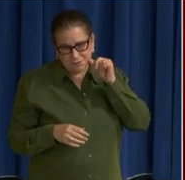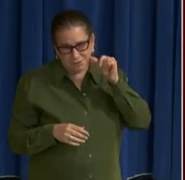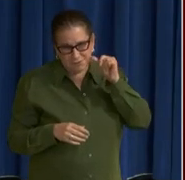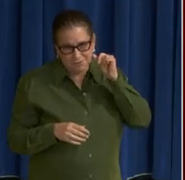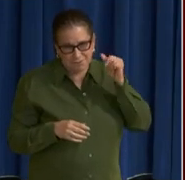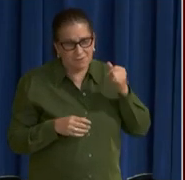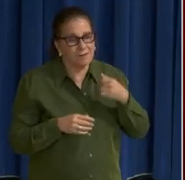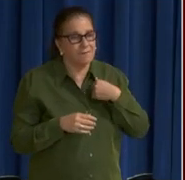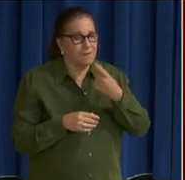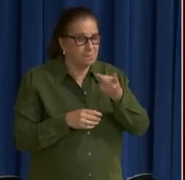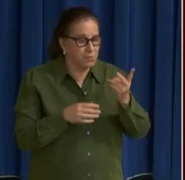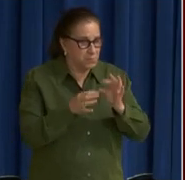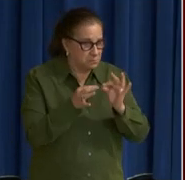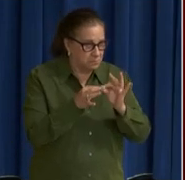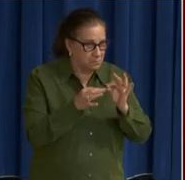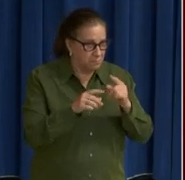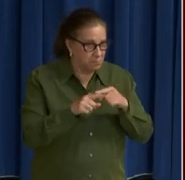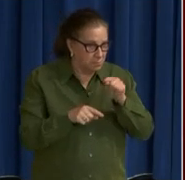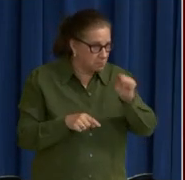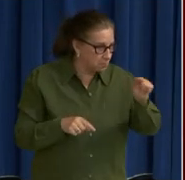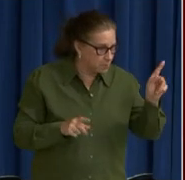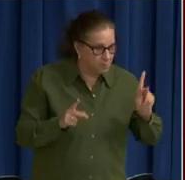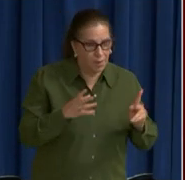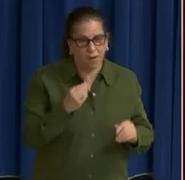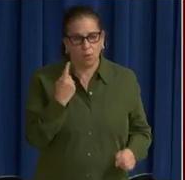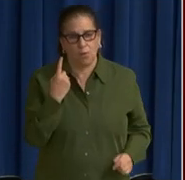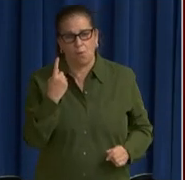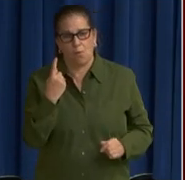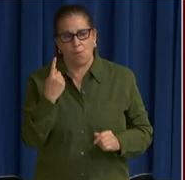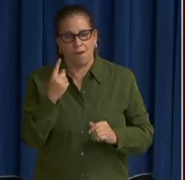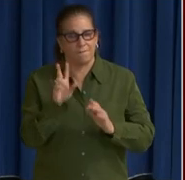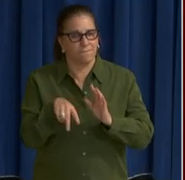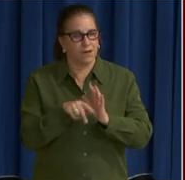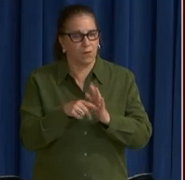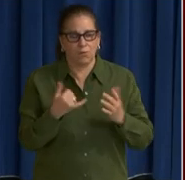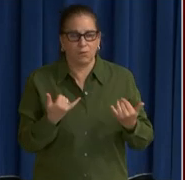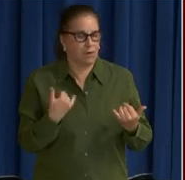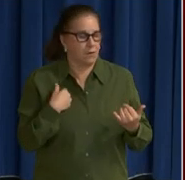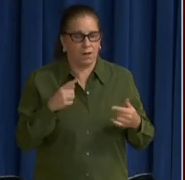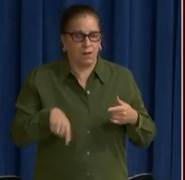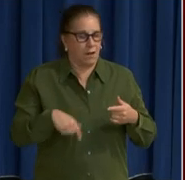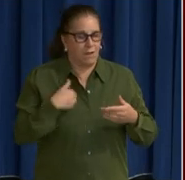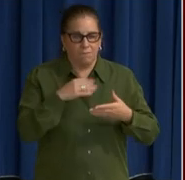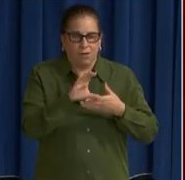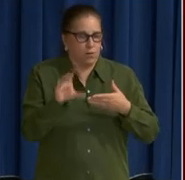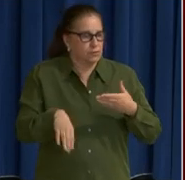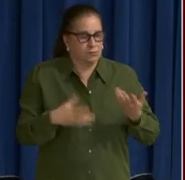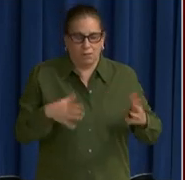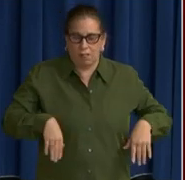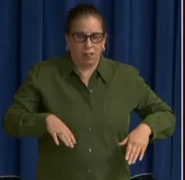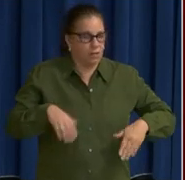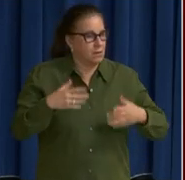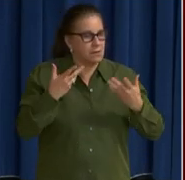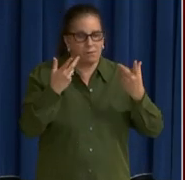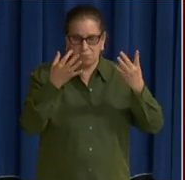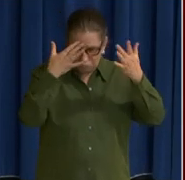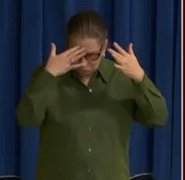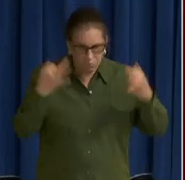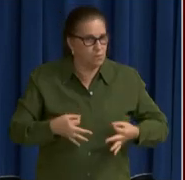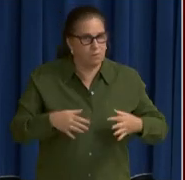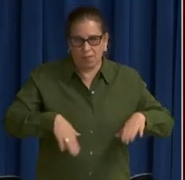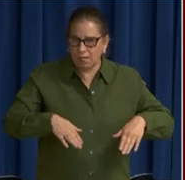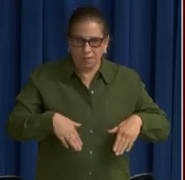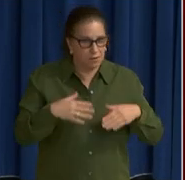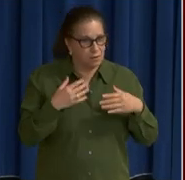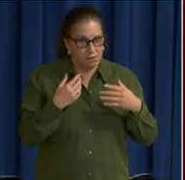to be done before we come up with any conclusions. Chief, were there any other arrests at the scene yesterday? There were. I mentioned that earlier.